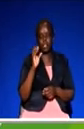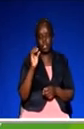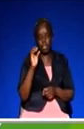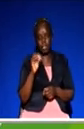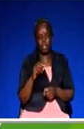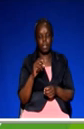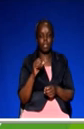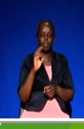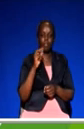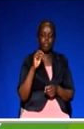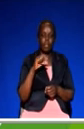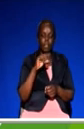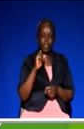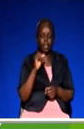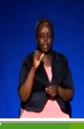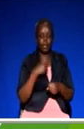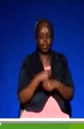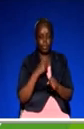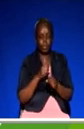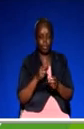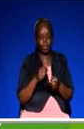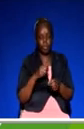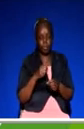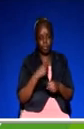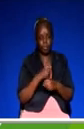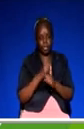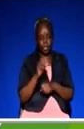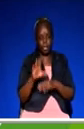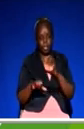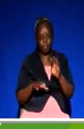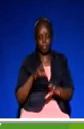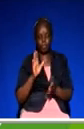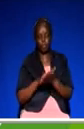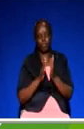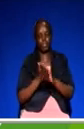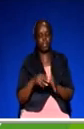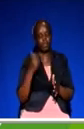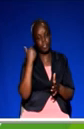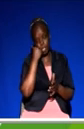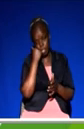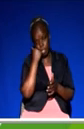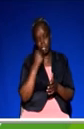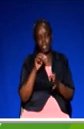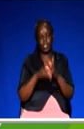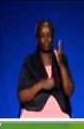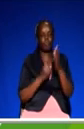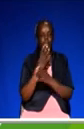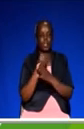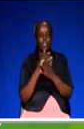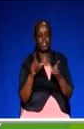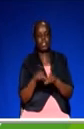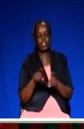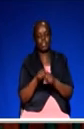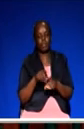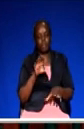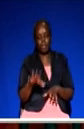fungi cause diseases in animals and also in plants. So when you are young and you used